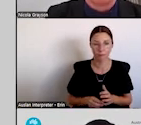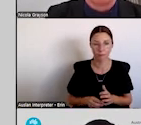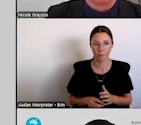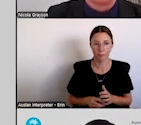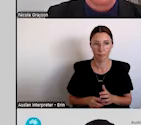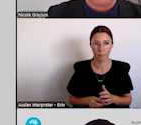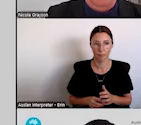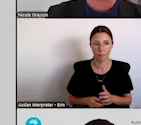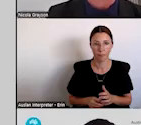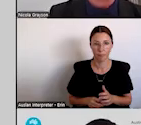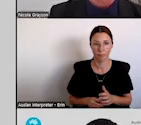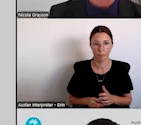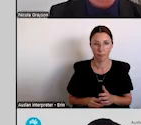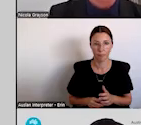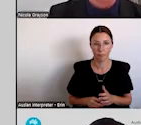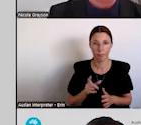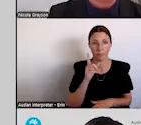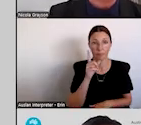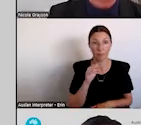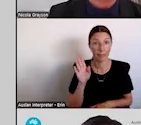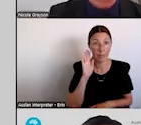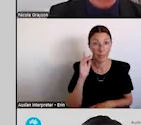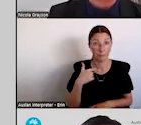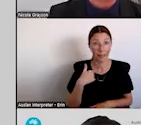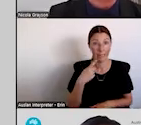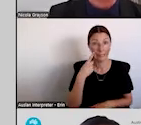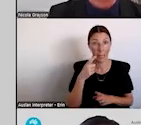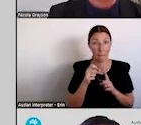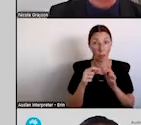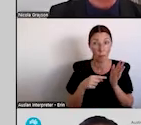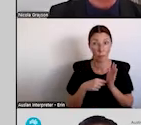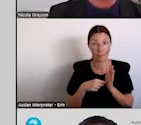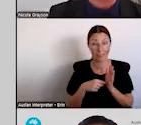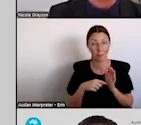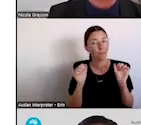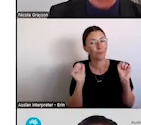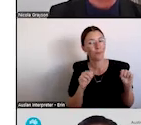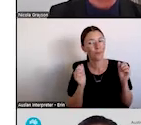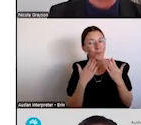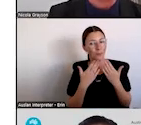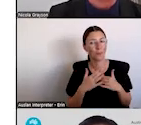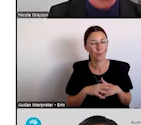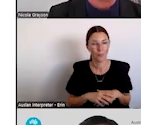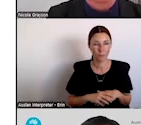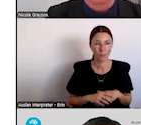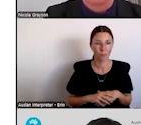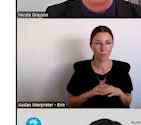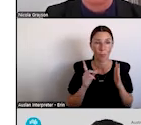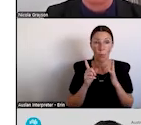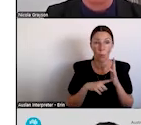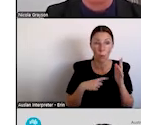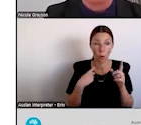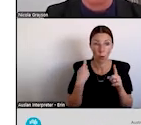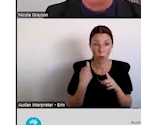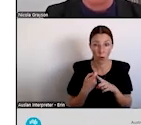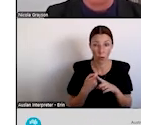I think I'm back and you can hear me and see my slides. Yes, thank you. Yeah. Thank you. Okay, I